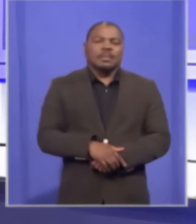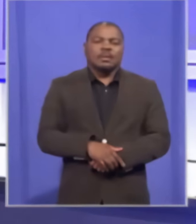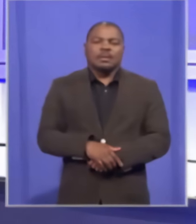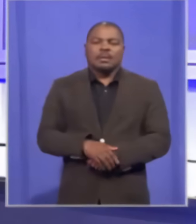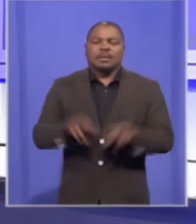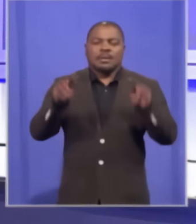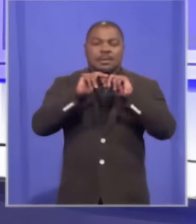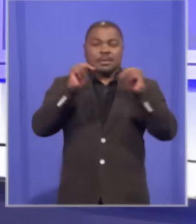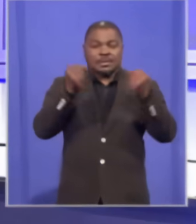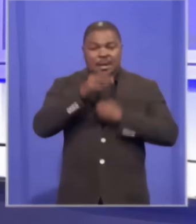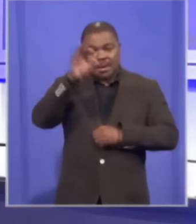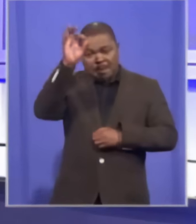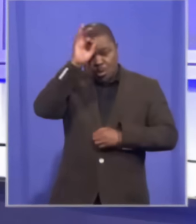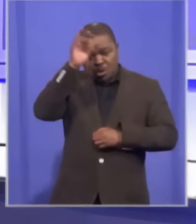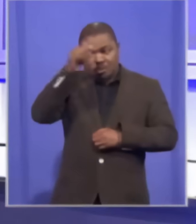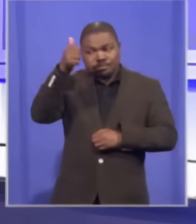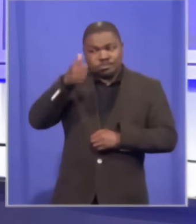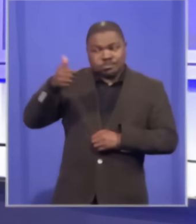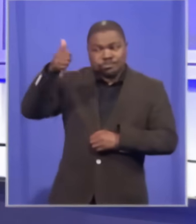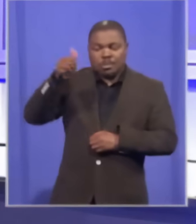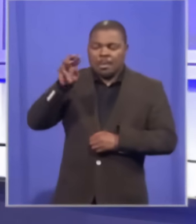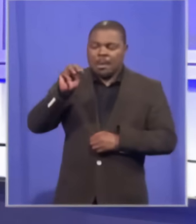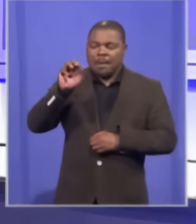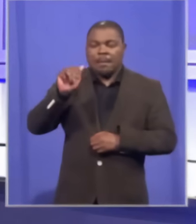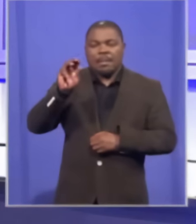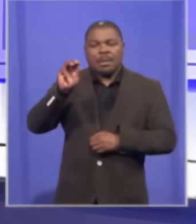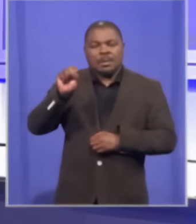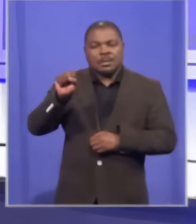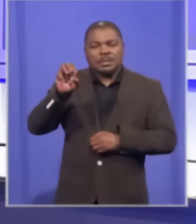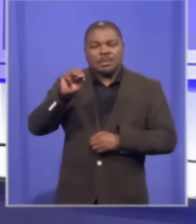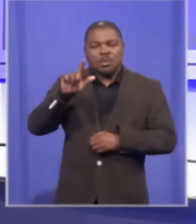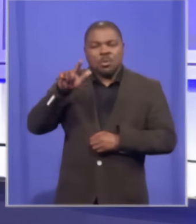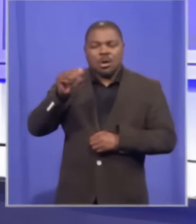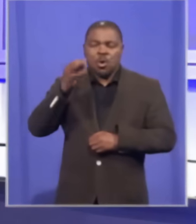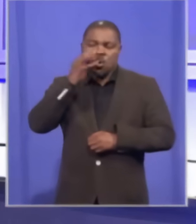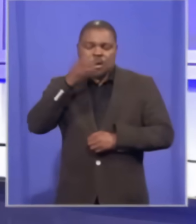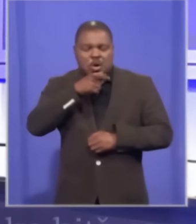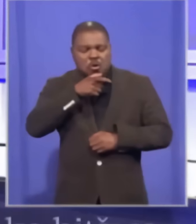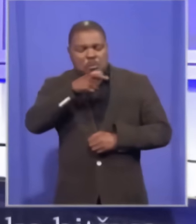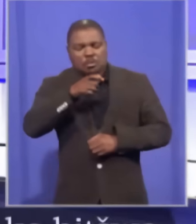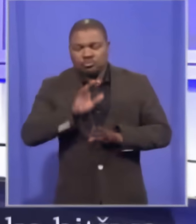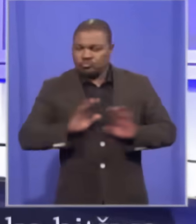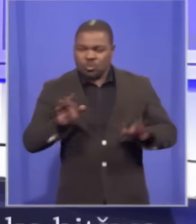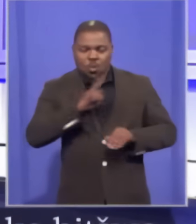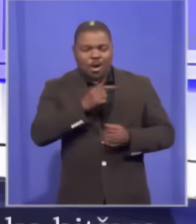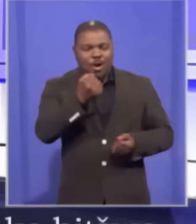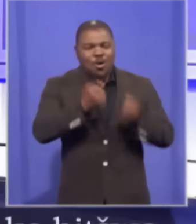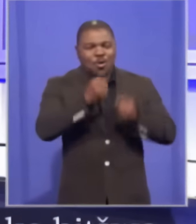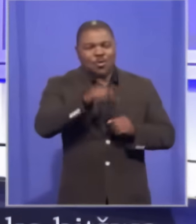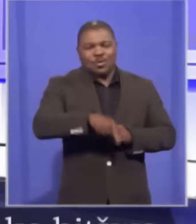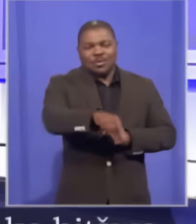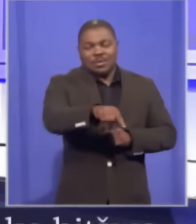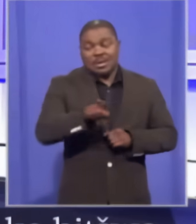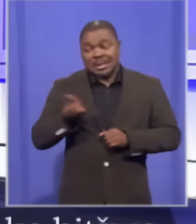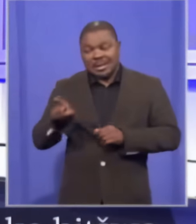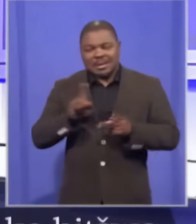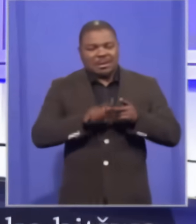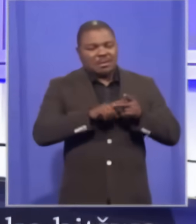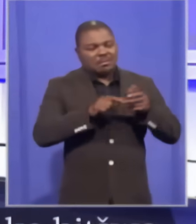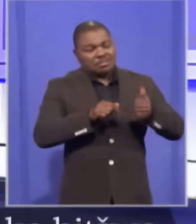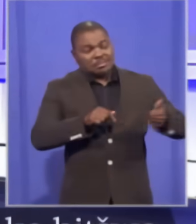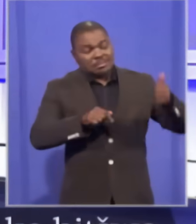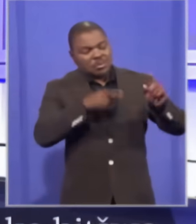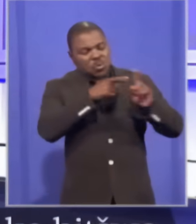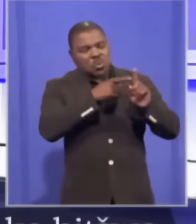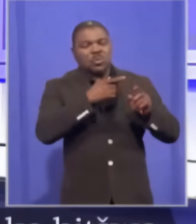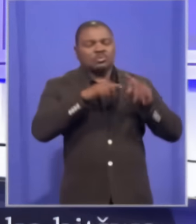Mokomišenare wa bosetšhaba wa maphodisa General Fani Masemola o re ga a rate go bolela kudu ka ga tsheko yeo e tlago magareng ga gagwe le tlhogo yeo e